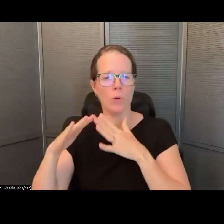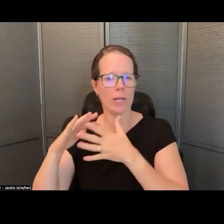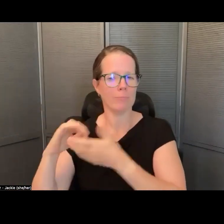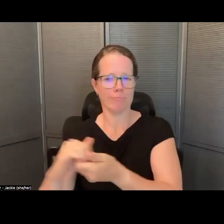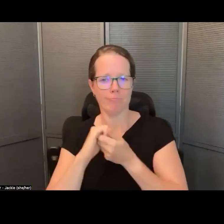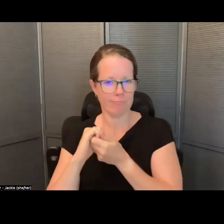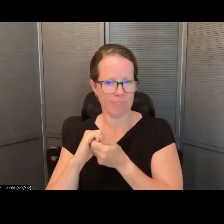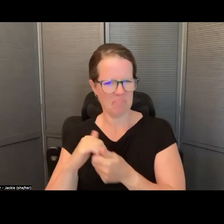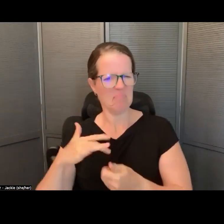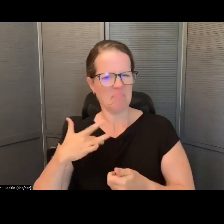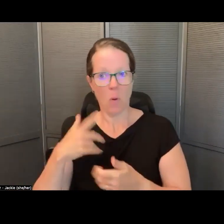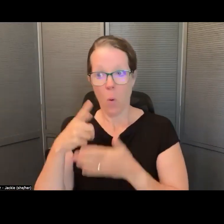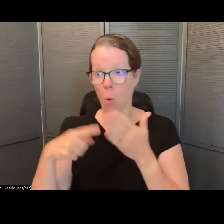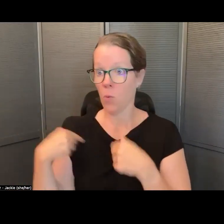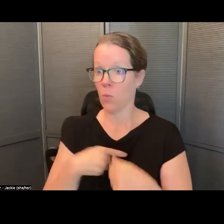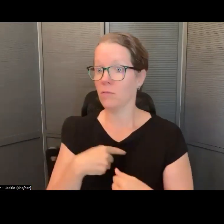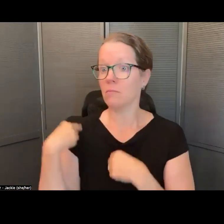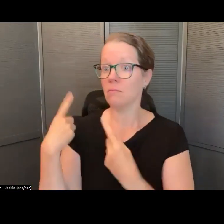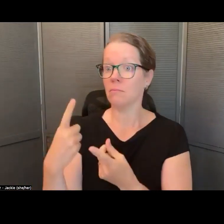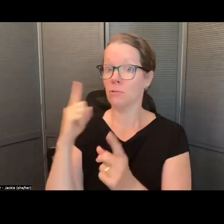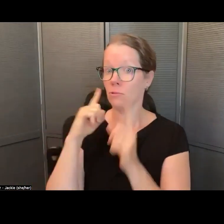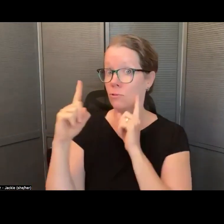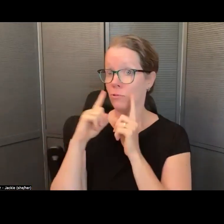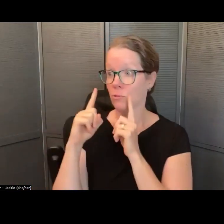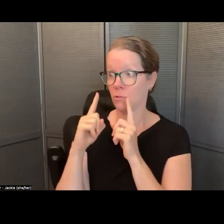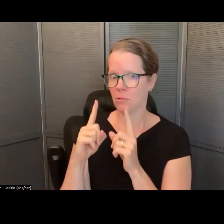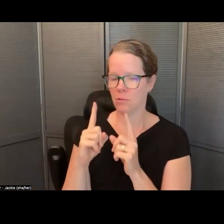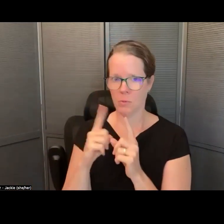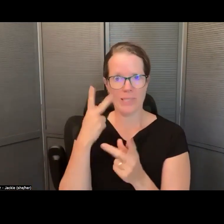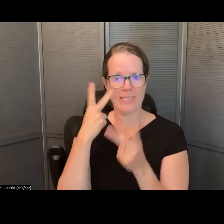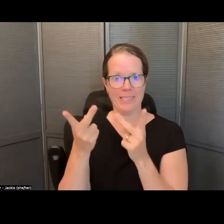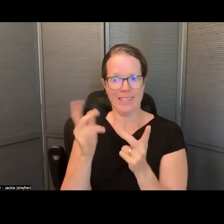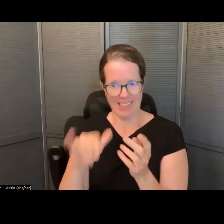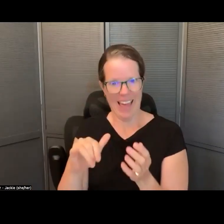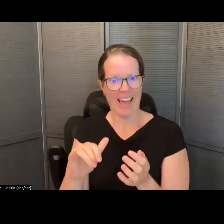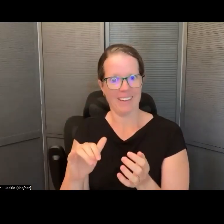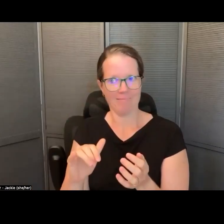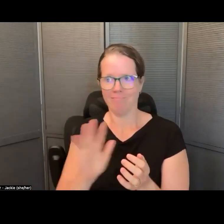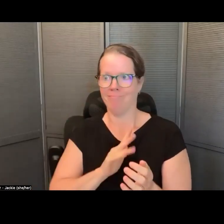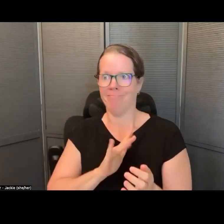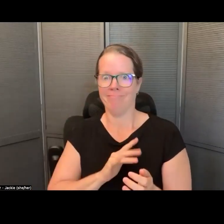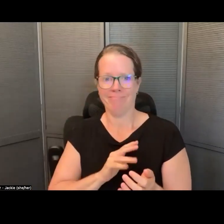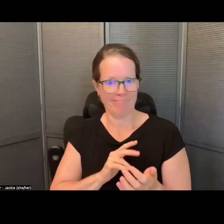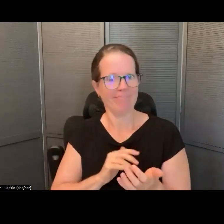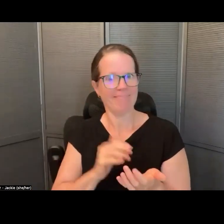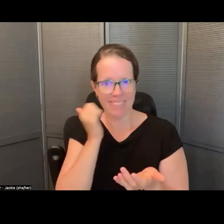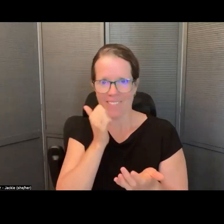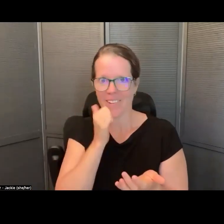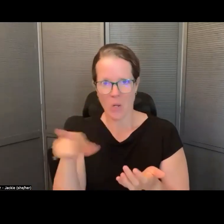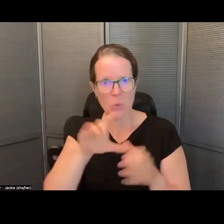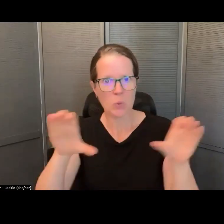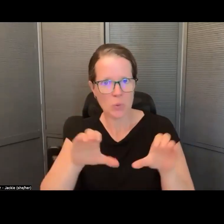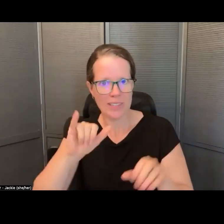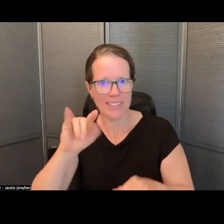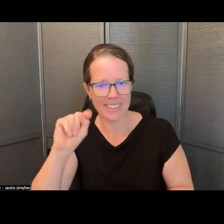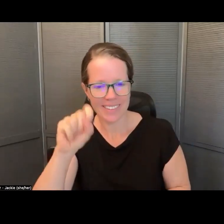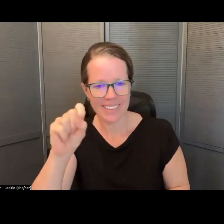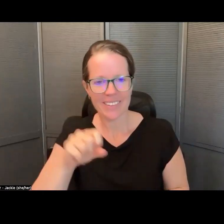heard today really brought this to life. And, just to contrast it with the